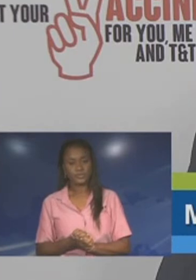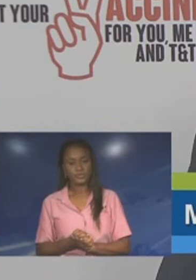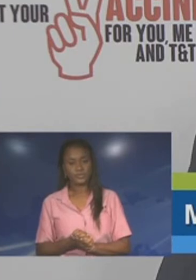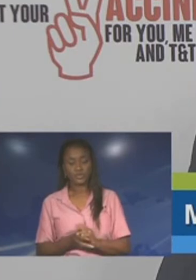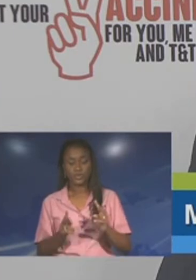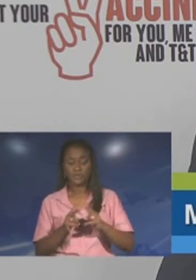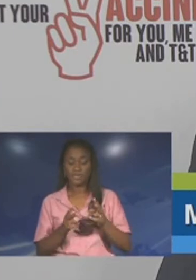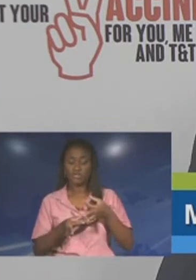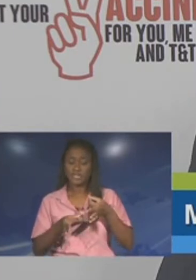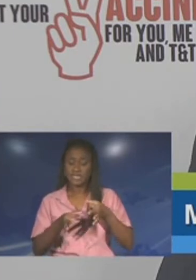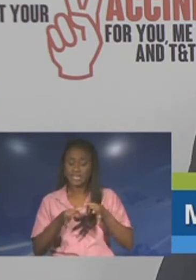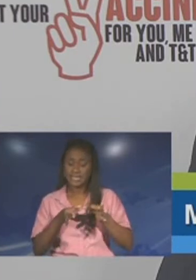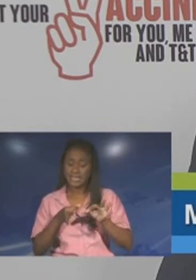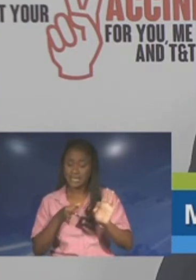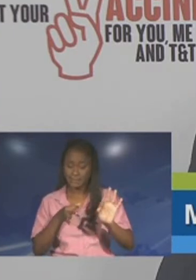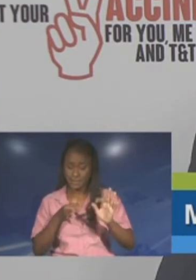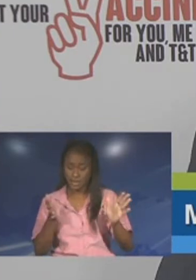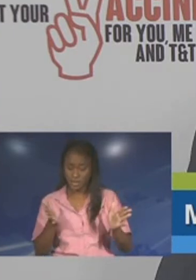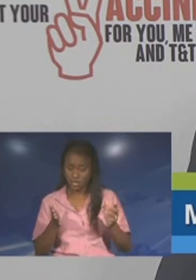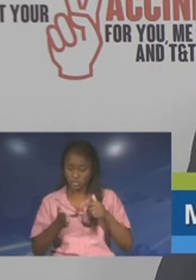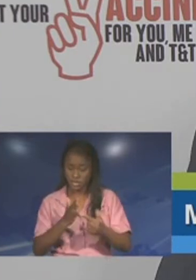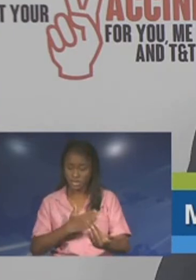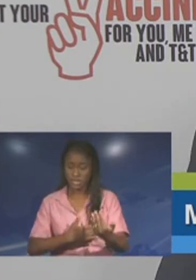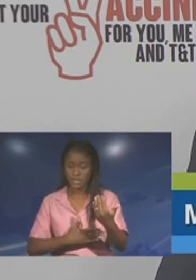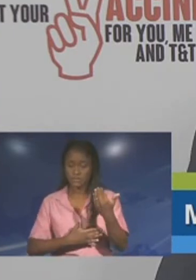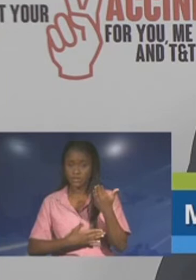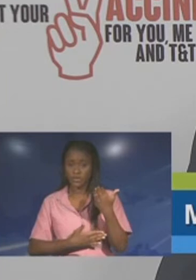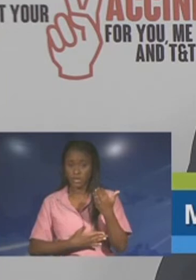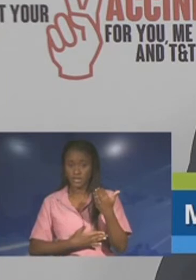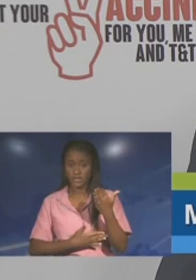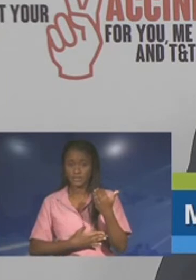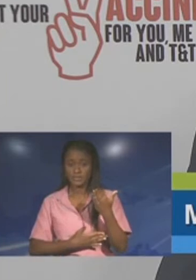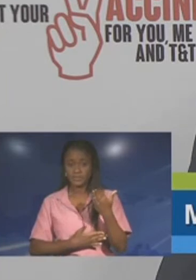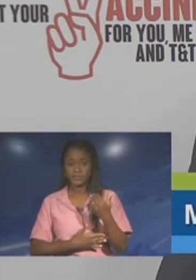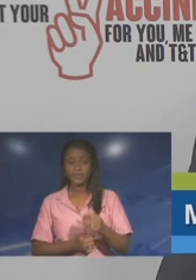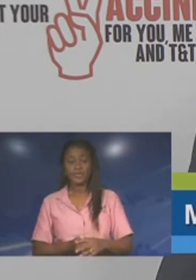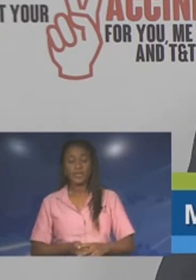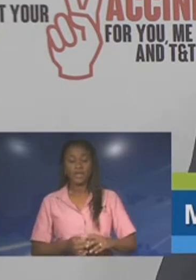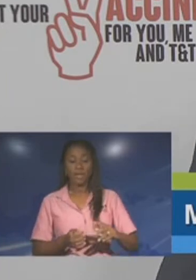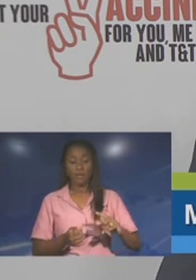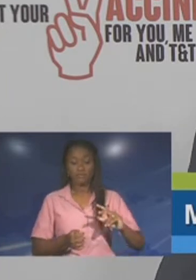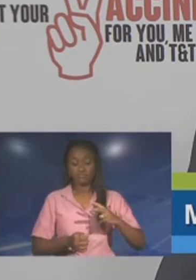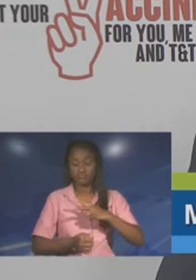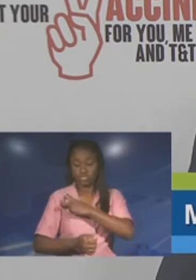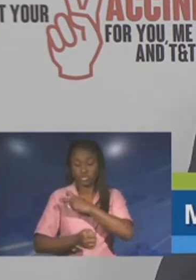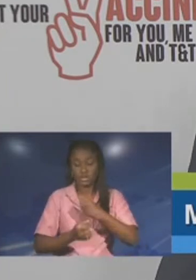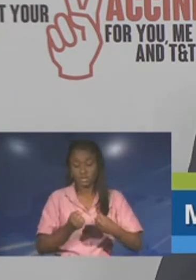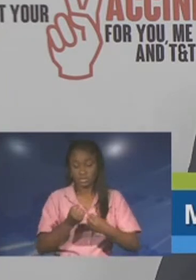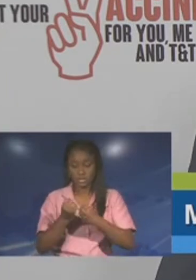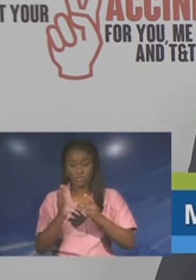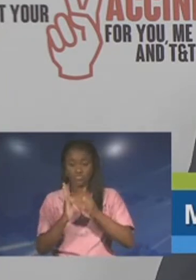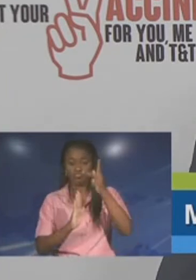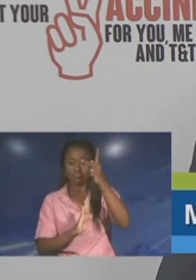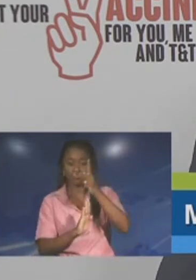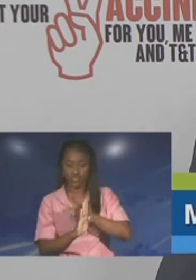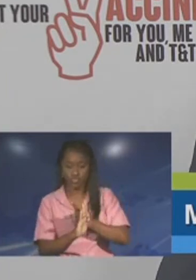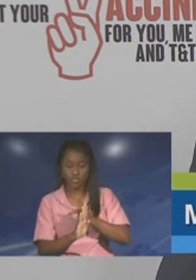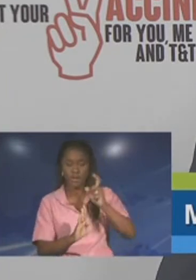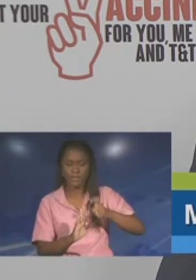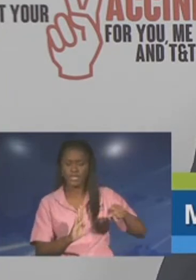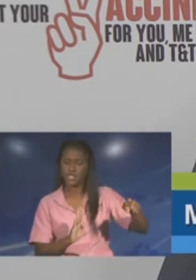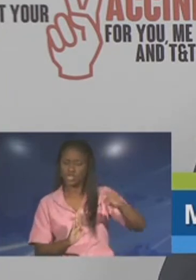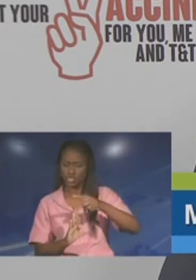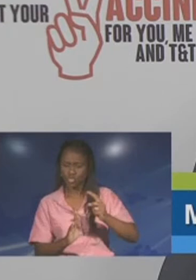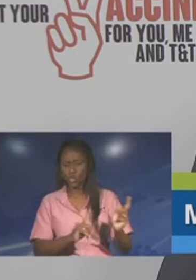very simple message this morning. Our booster program needs a boost from you, the members